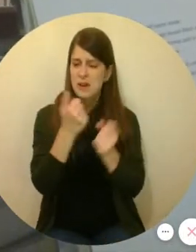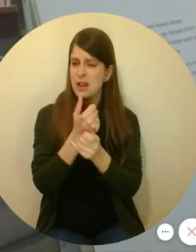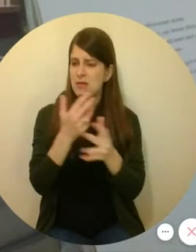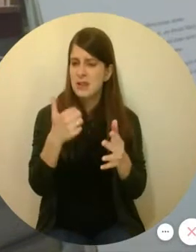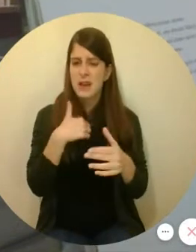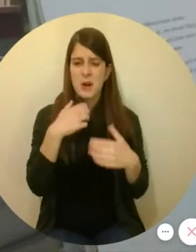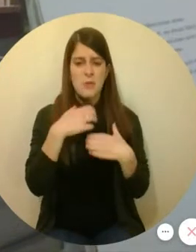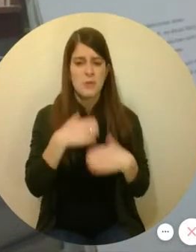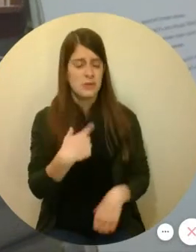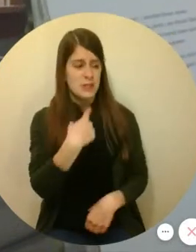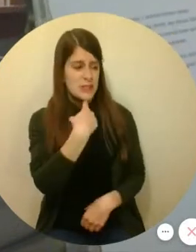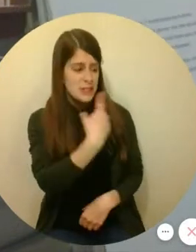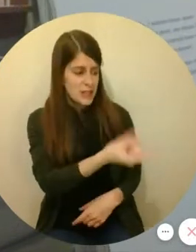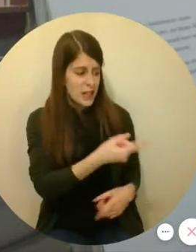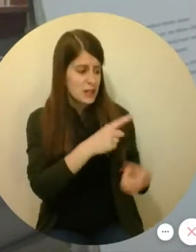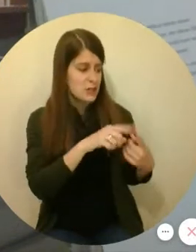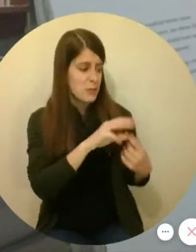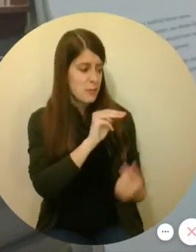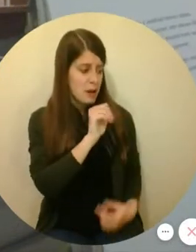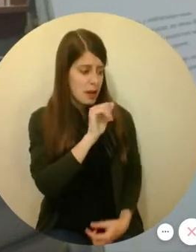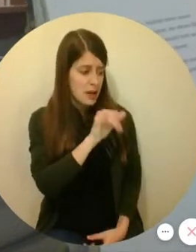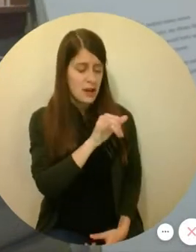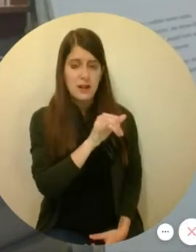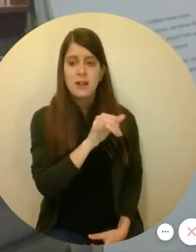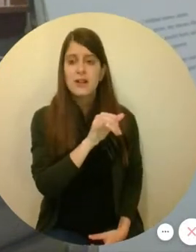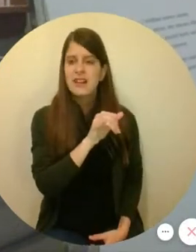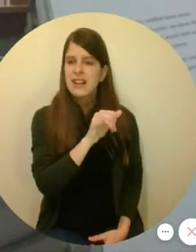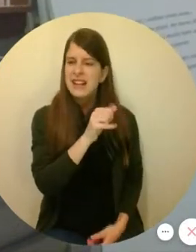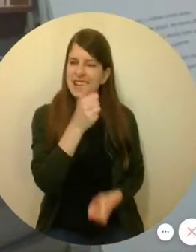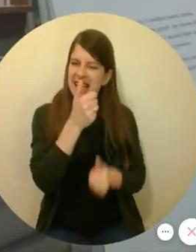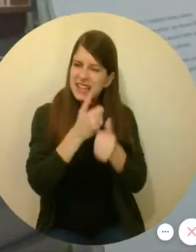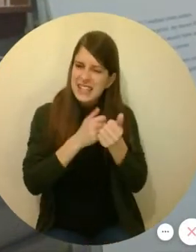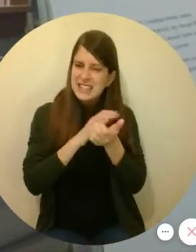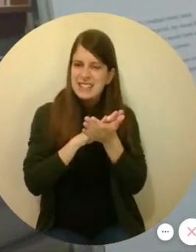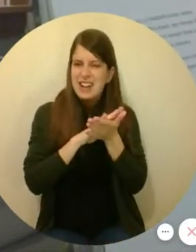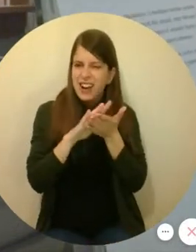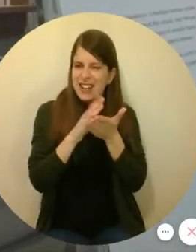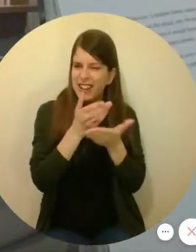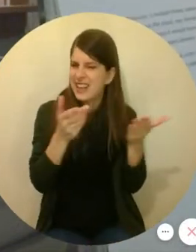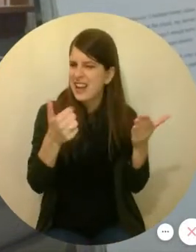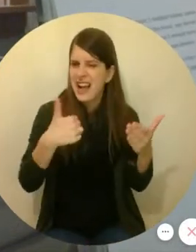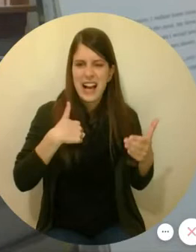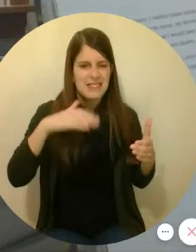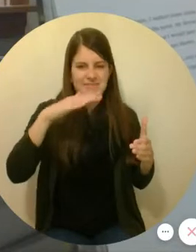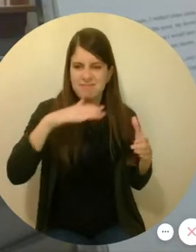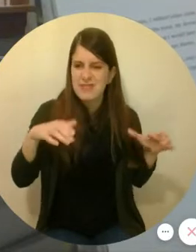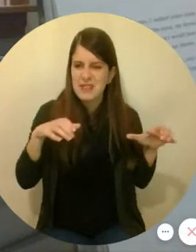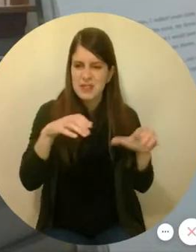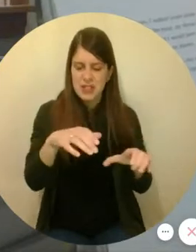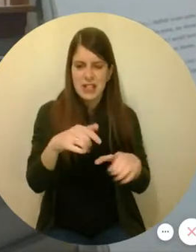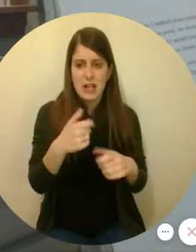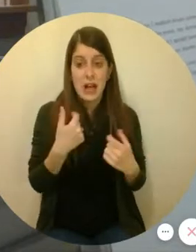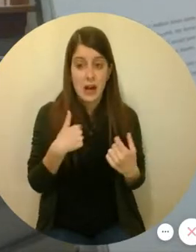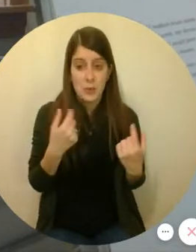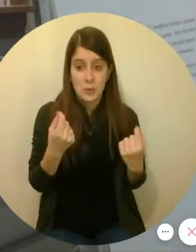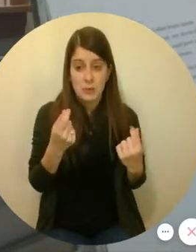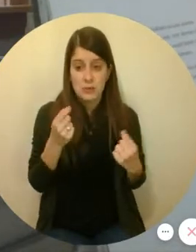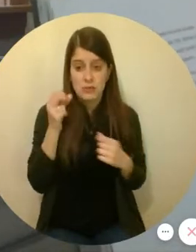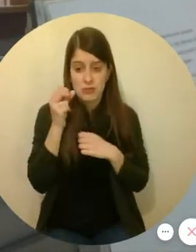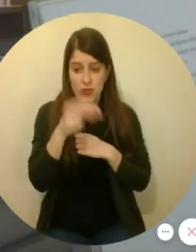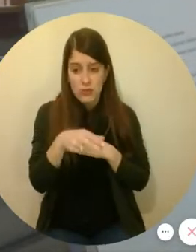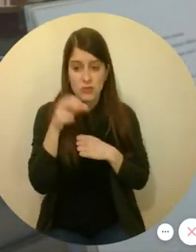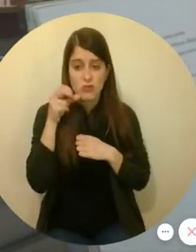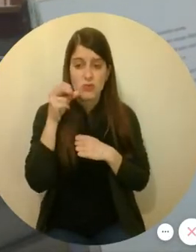Maya. Each kindness I had never shown. I threw small stones into it over